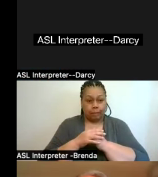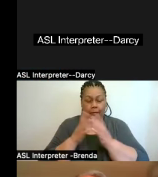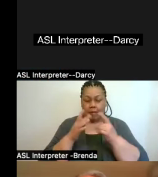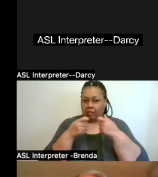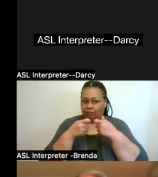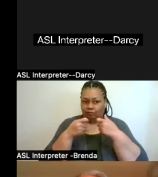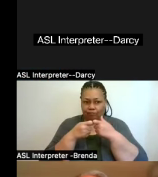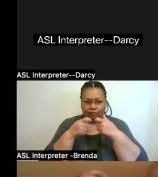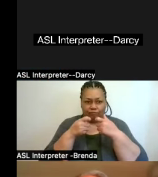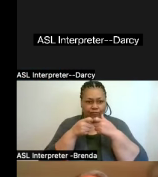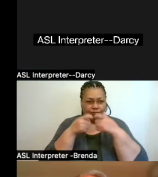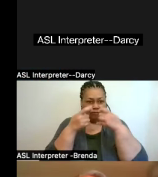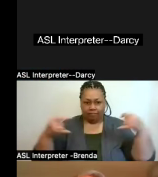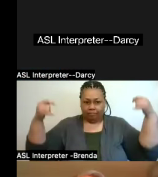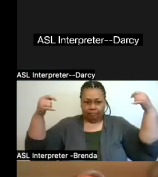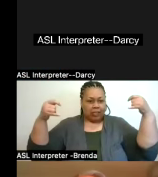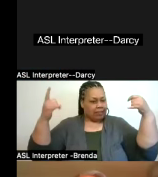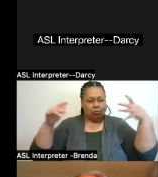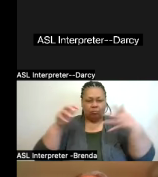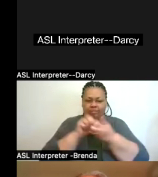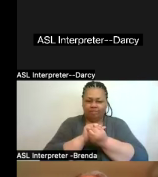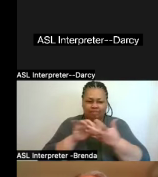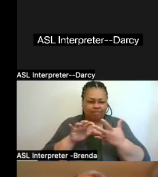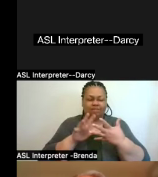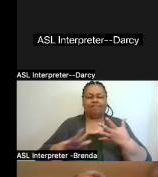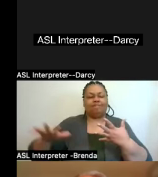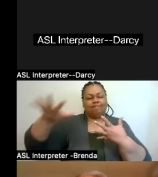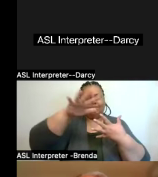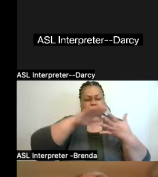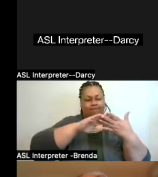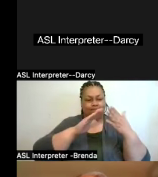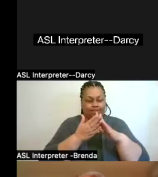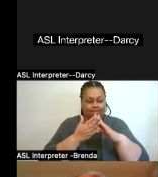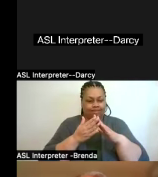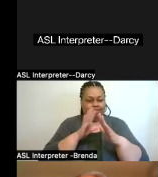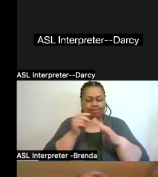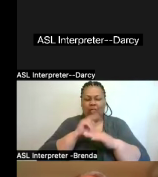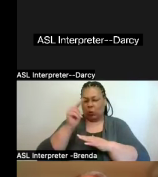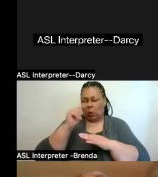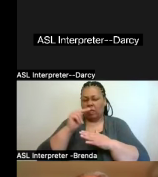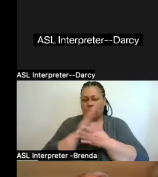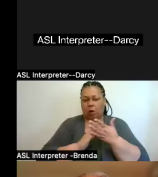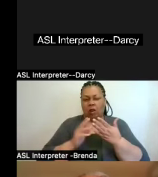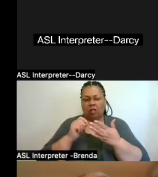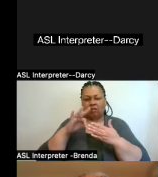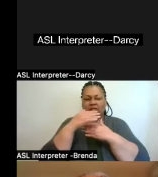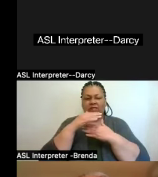Electric power equipment was severely damaged throughout the city. Next, or the northern part of the city anyway.